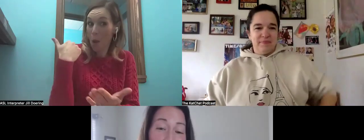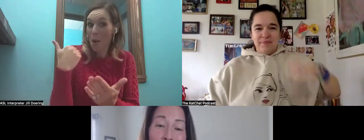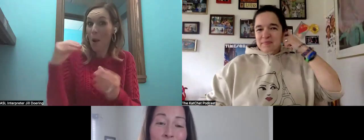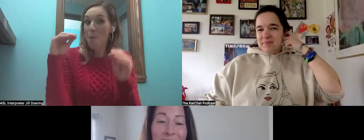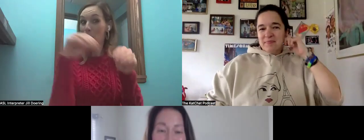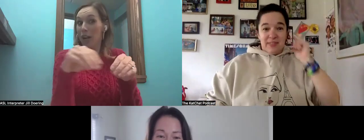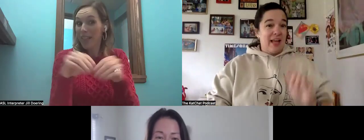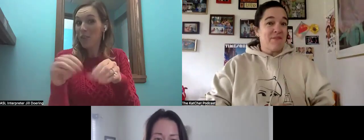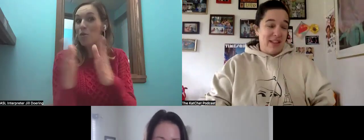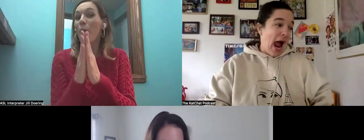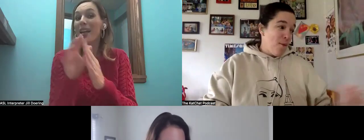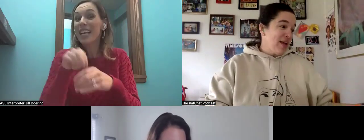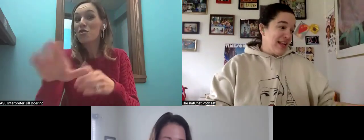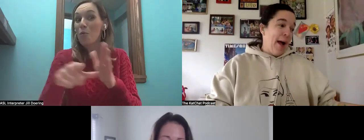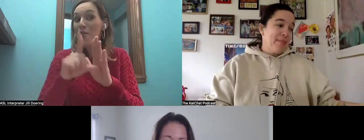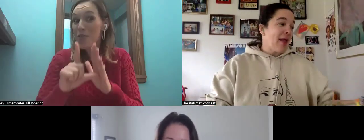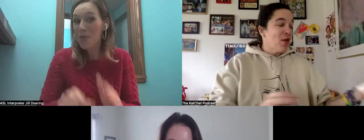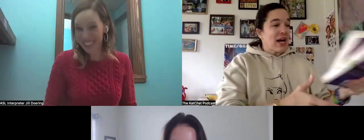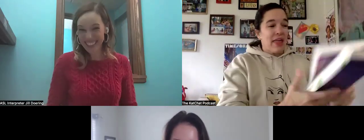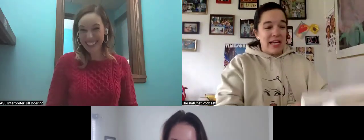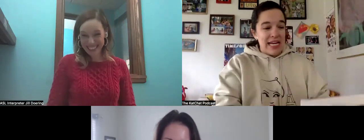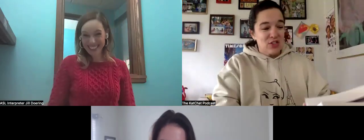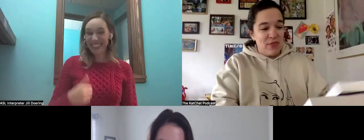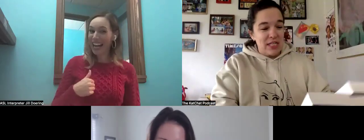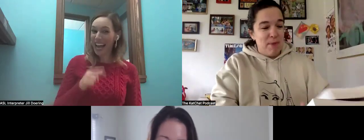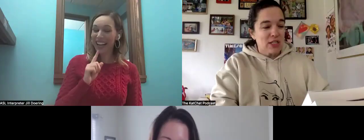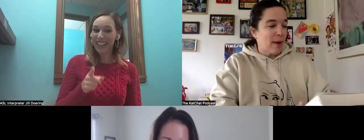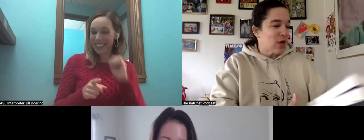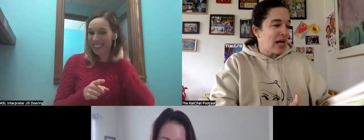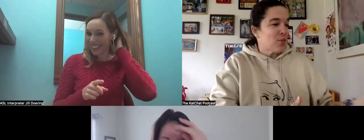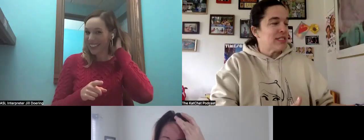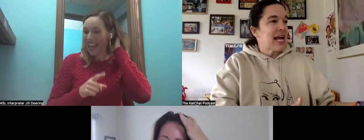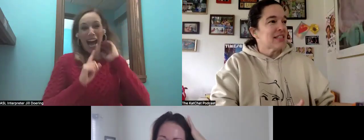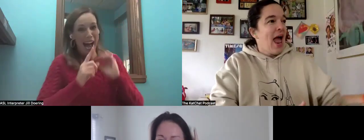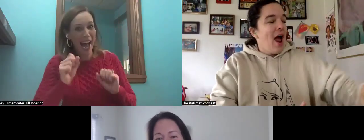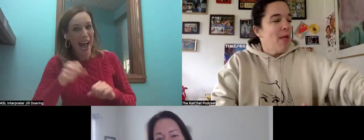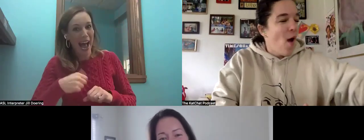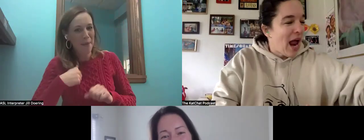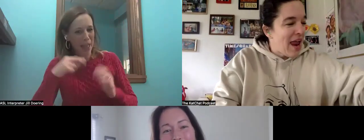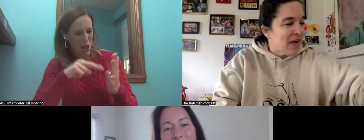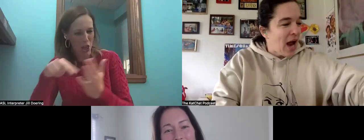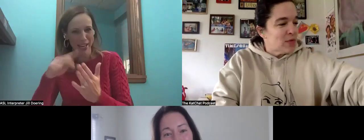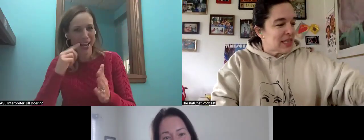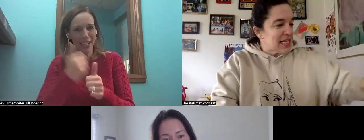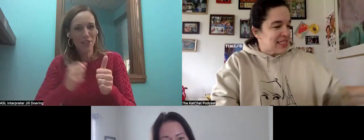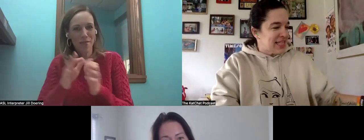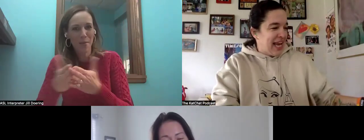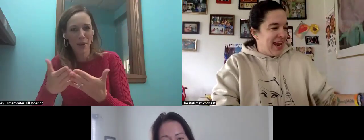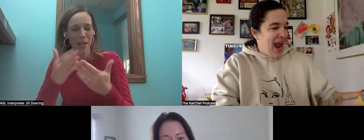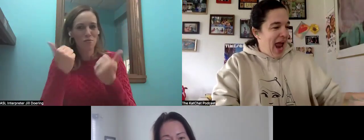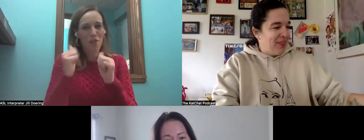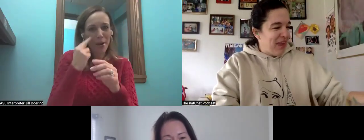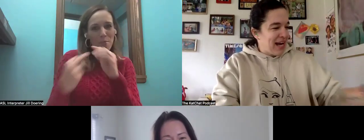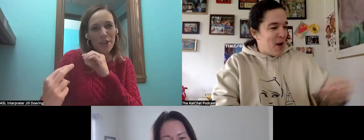in their reviews. I'd love to see. I'm like looking at each of these books and I'm trying to predict. I'm like, okay, if I was